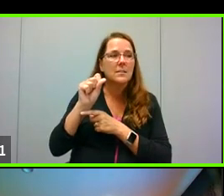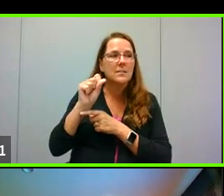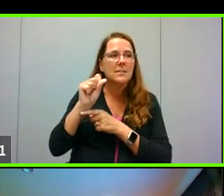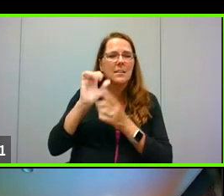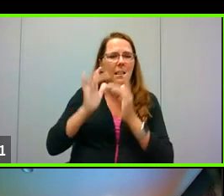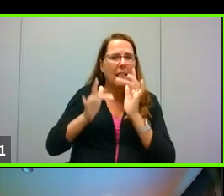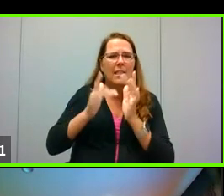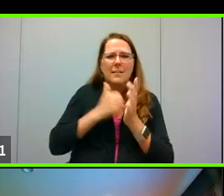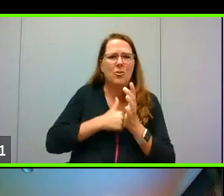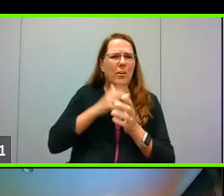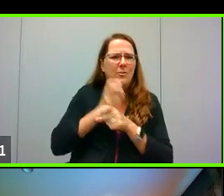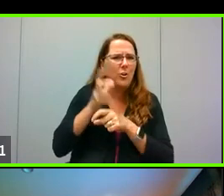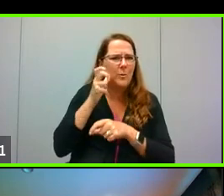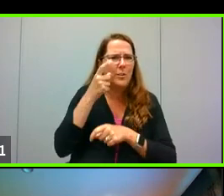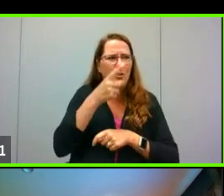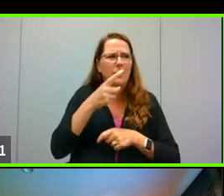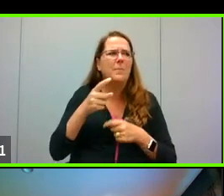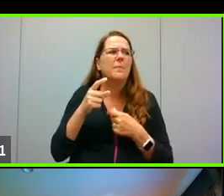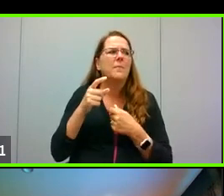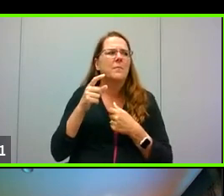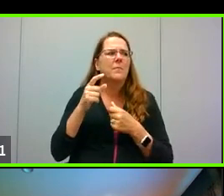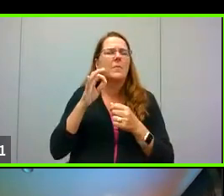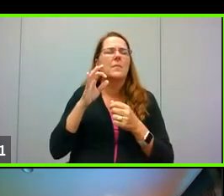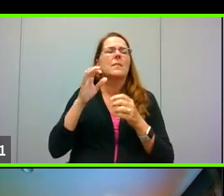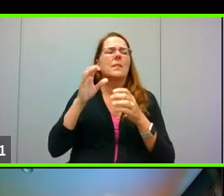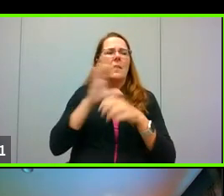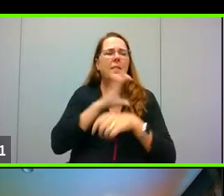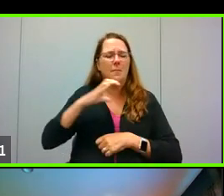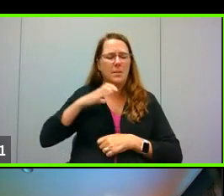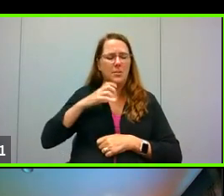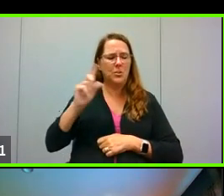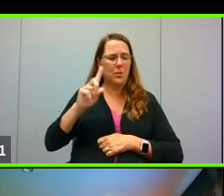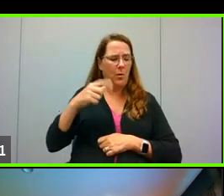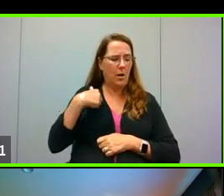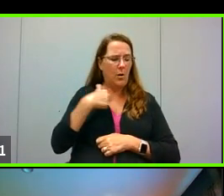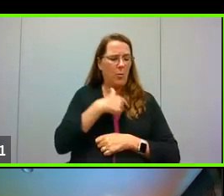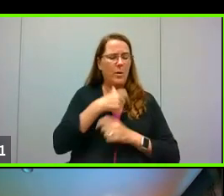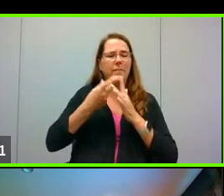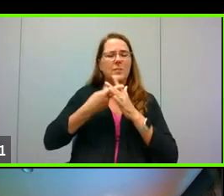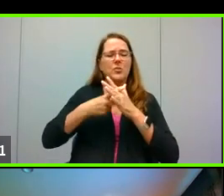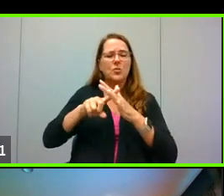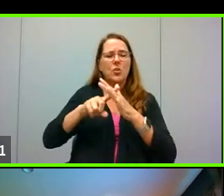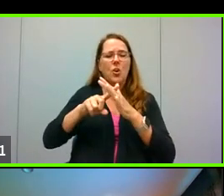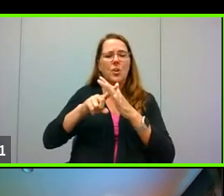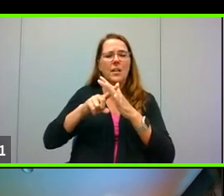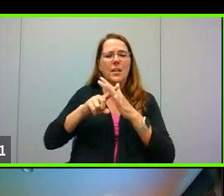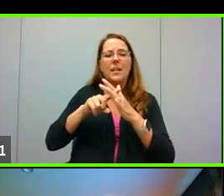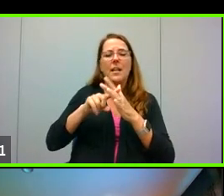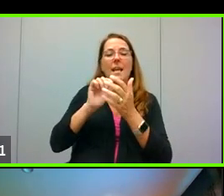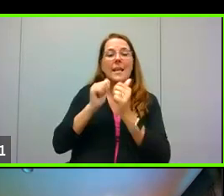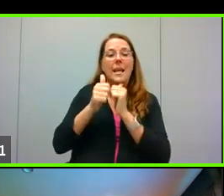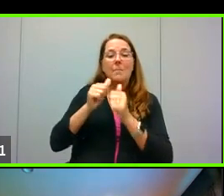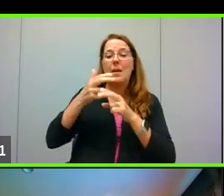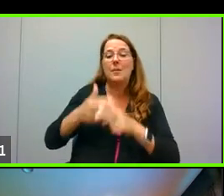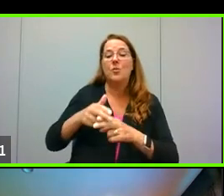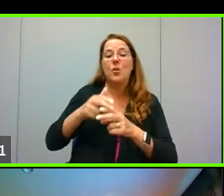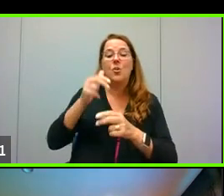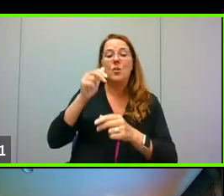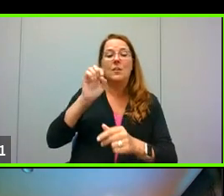local pedestrian and bicycle commission, where we have started a campaign called "Every Corner